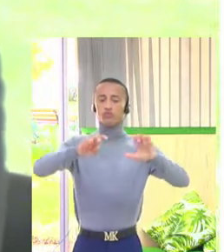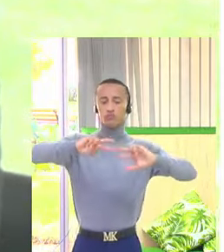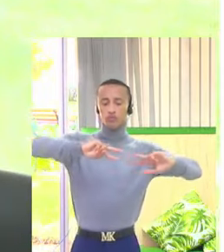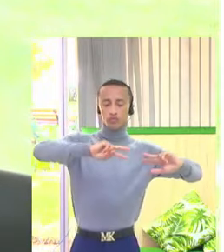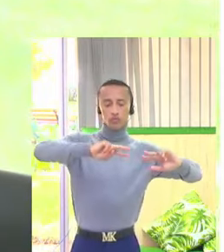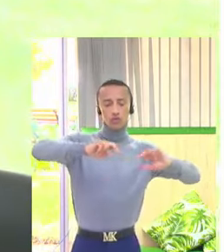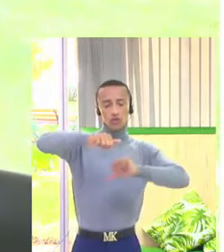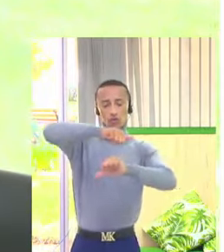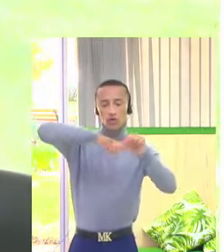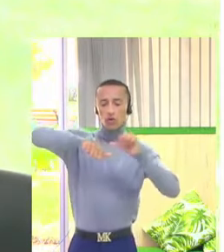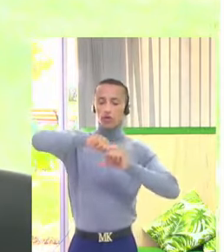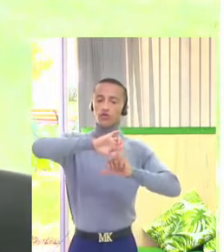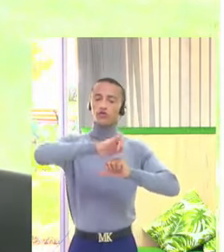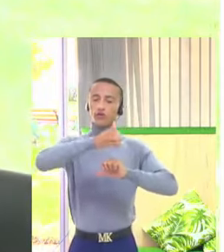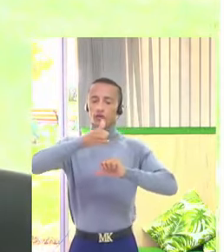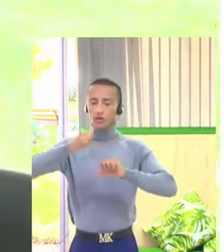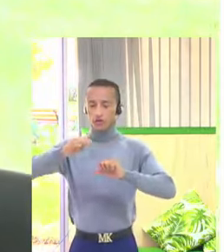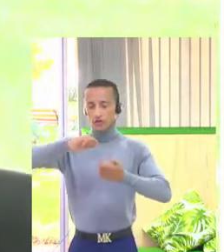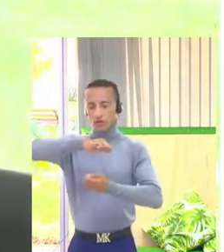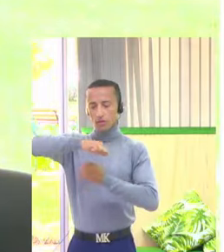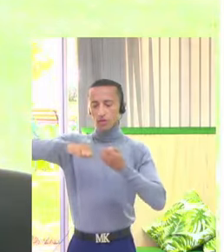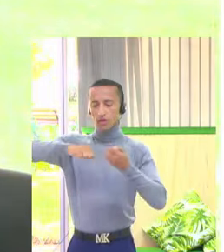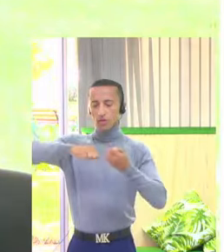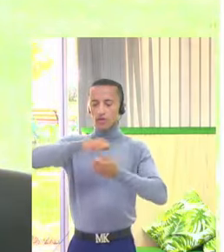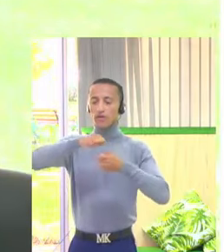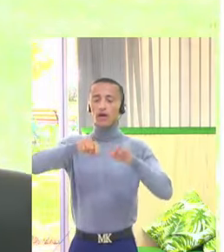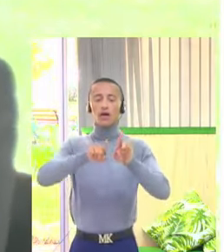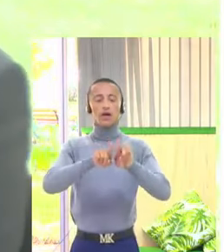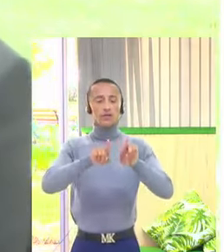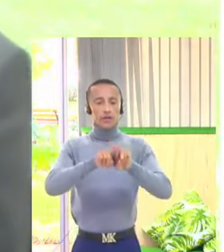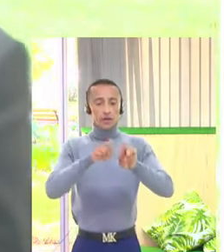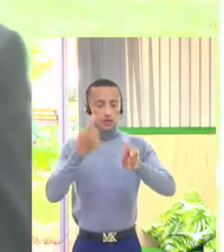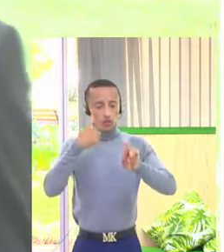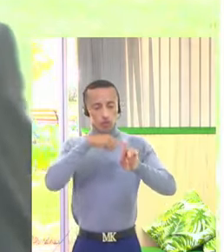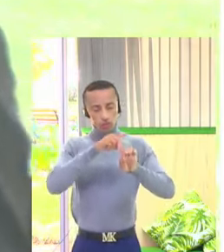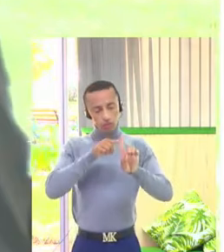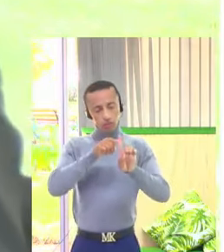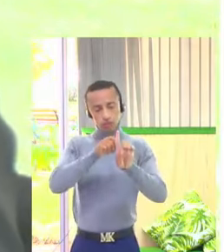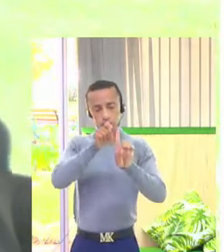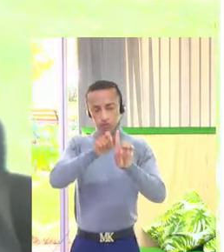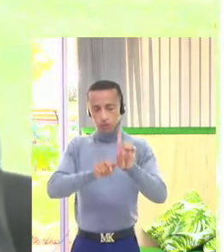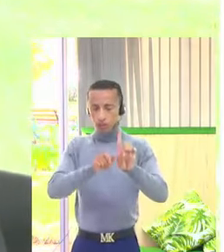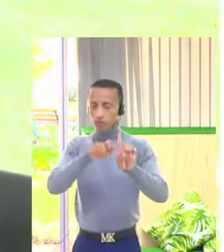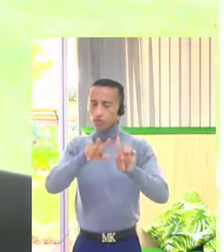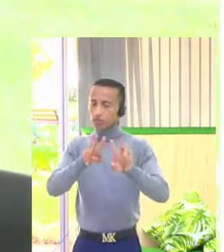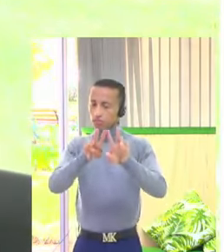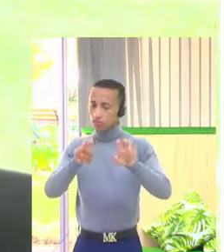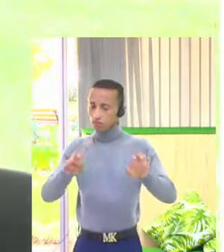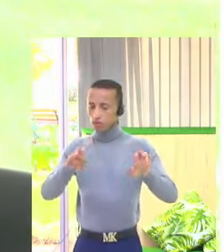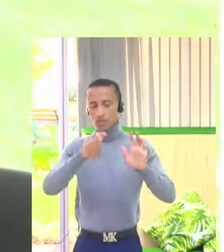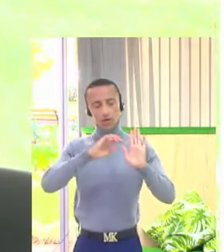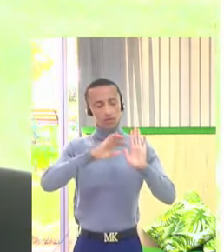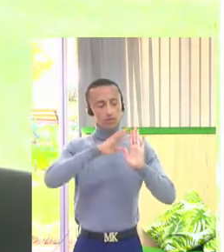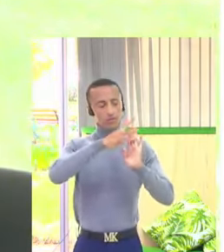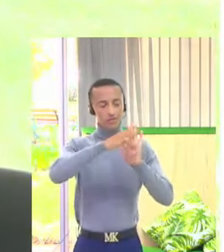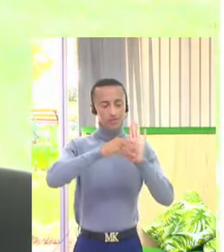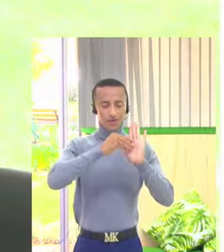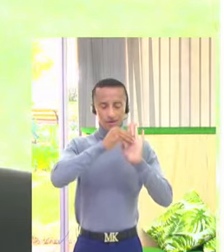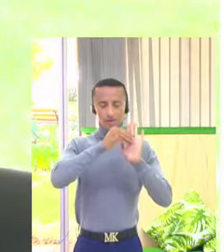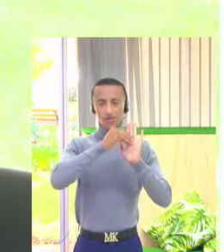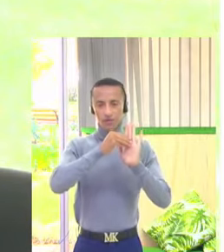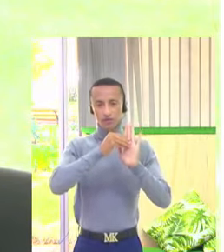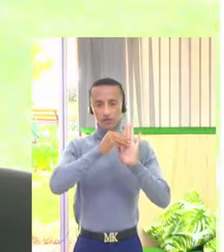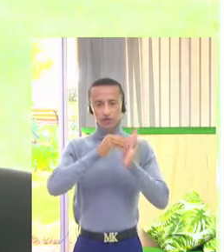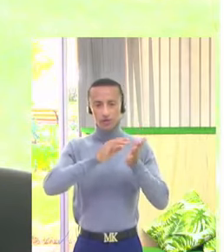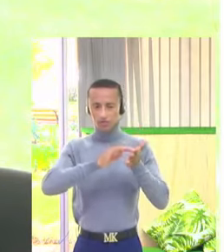Every aspect of public policy today is affected by technology. And so I feel like if you're a public policy professional like myself,